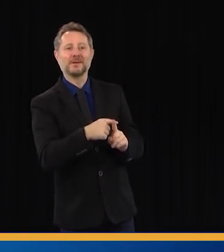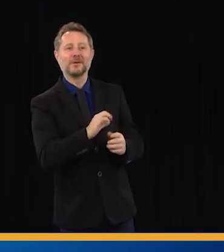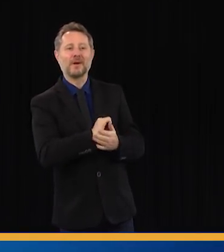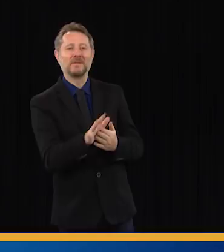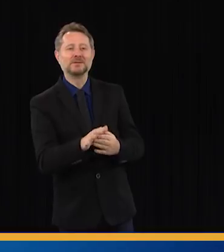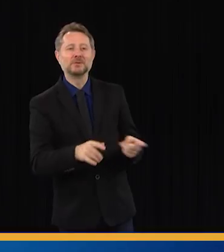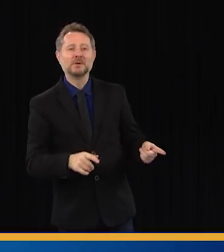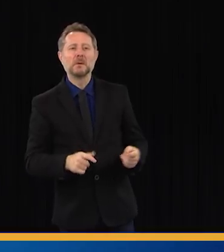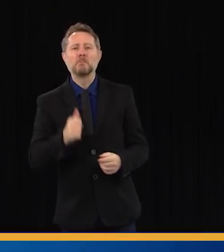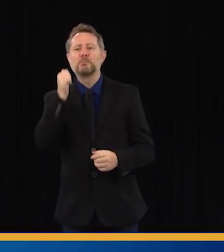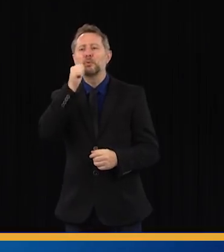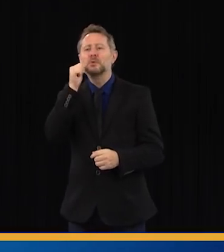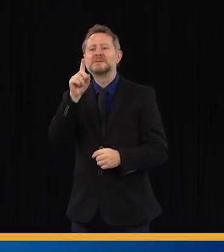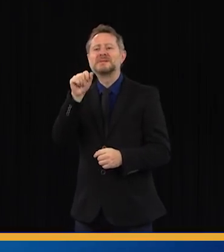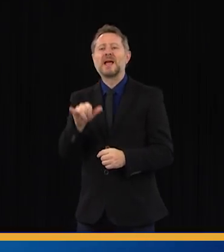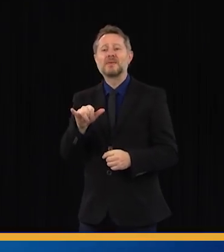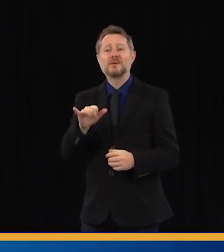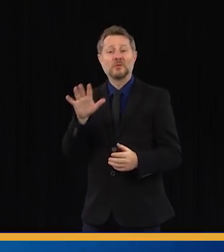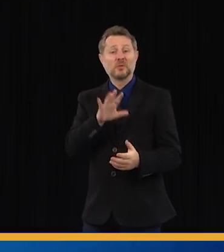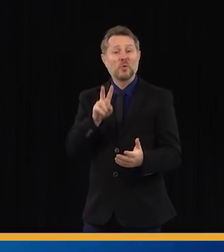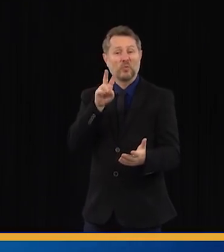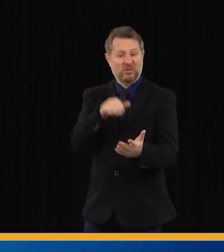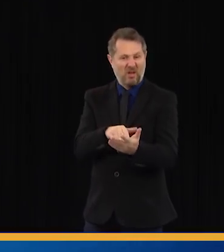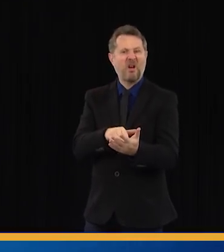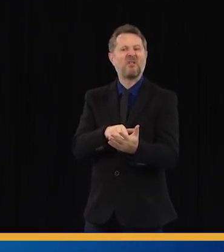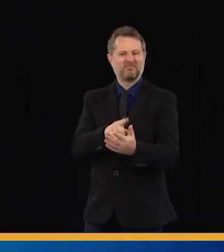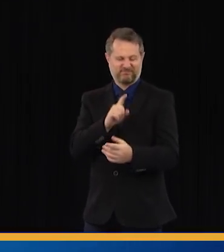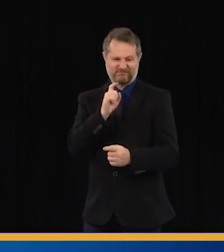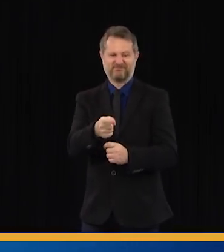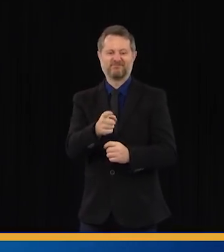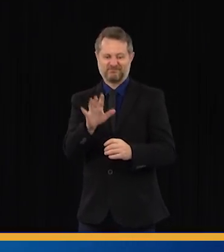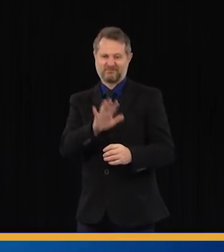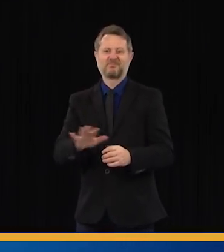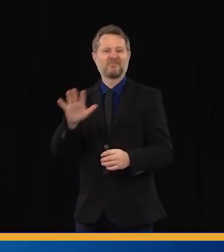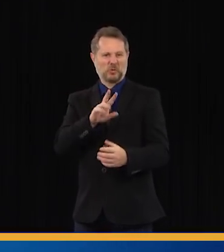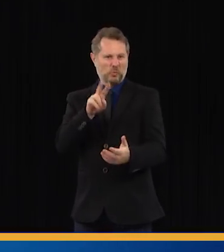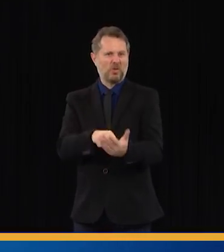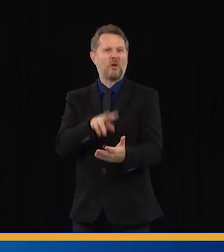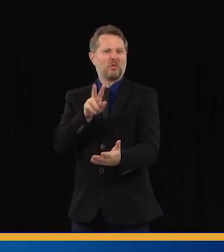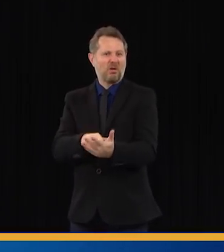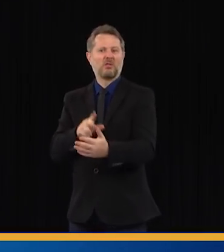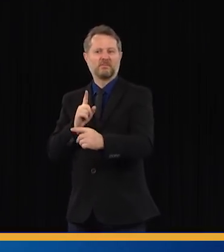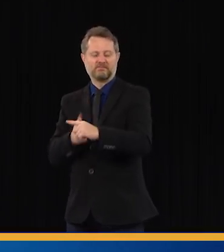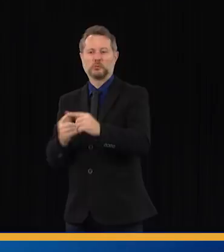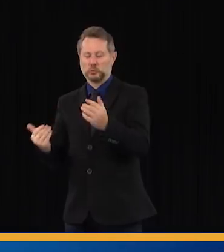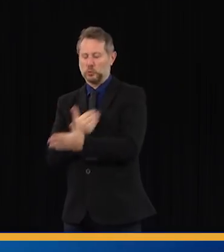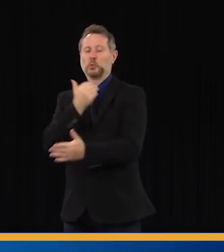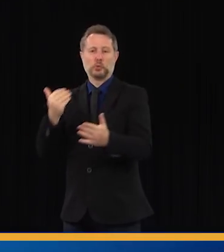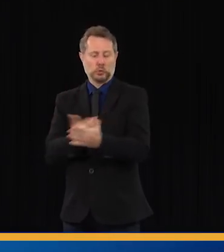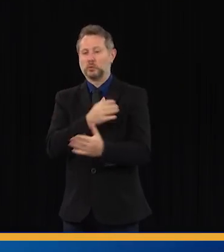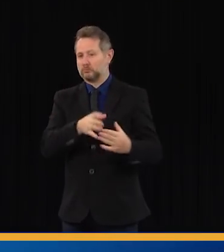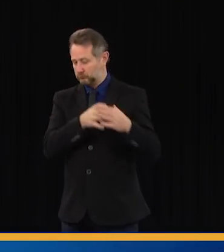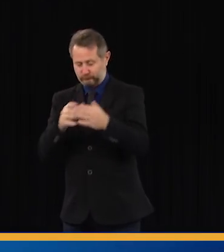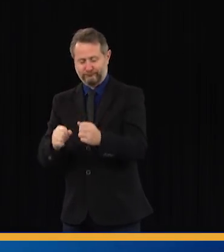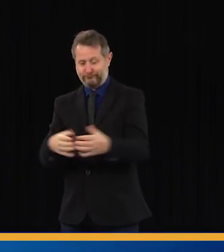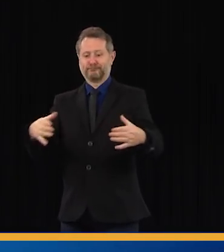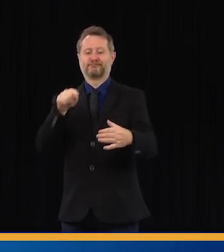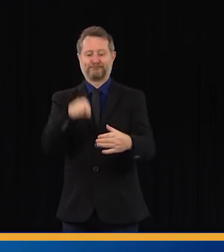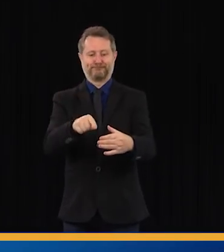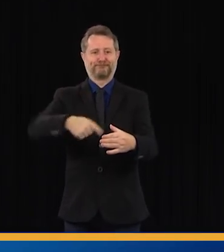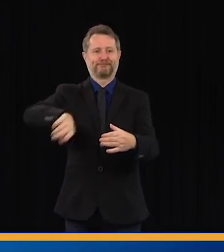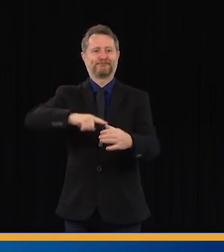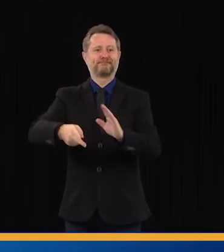about 2,000 people per day are walking in or being diagnosed with COVID. So you're still